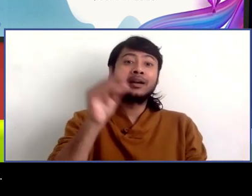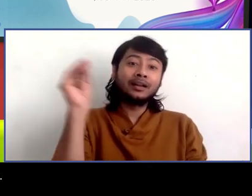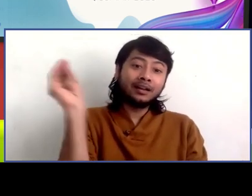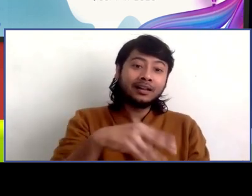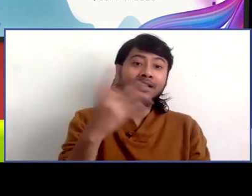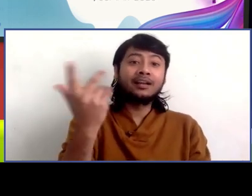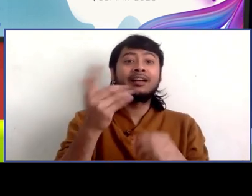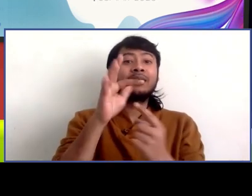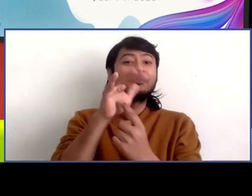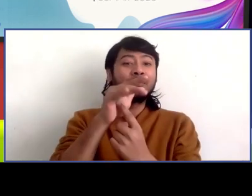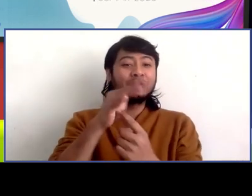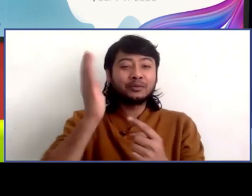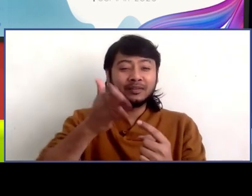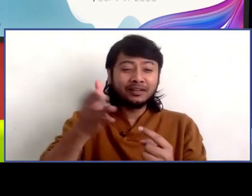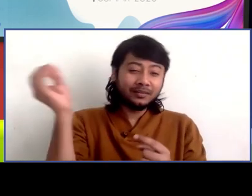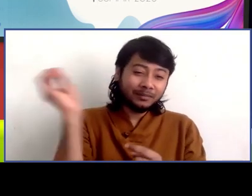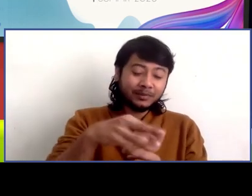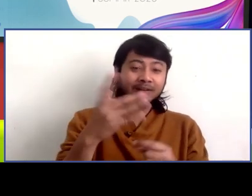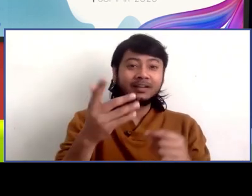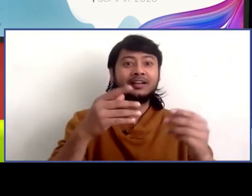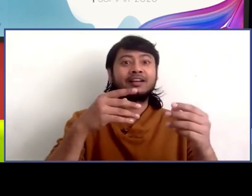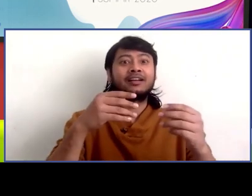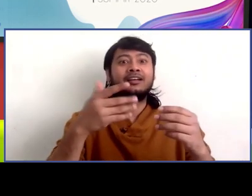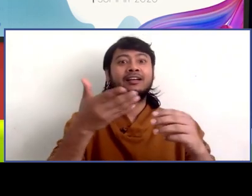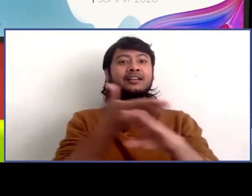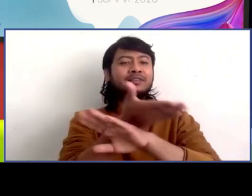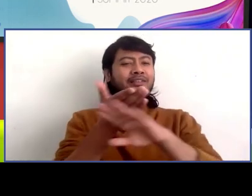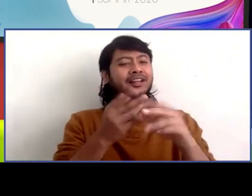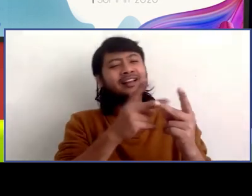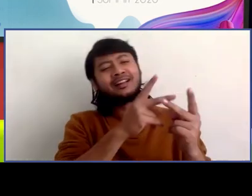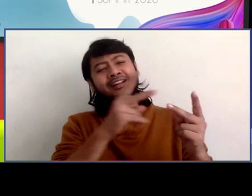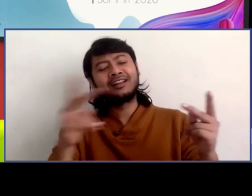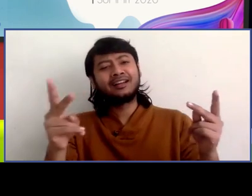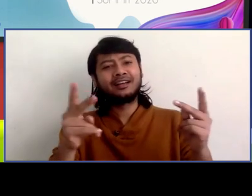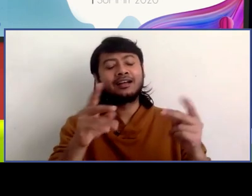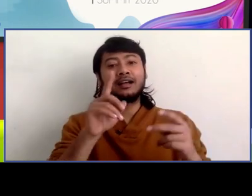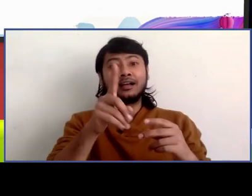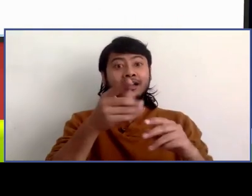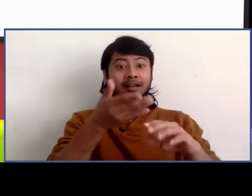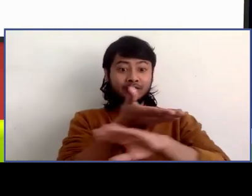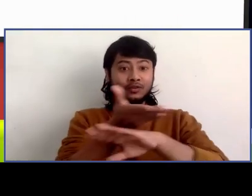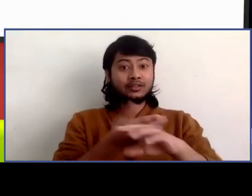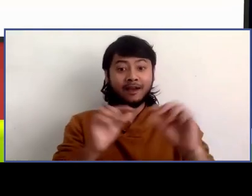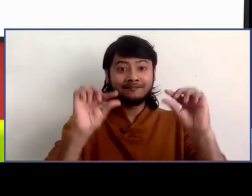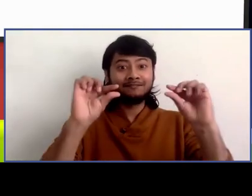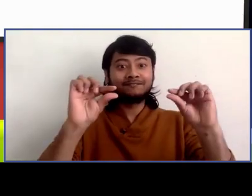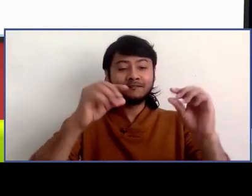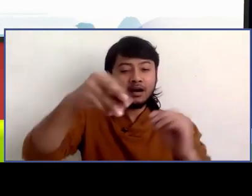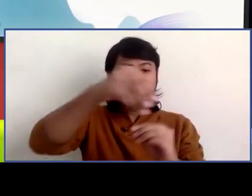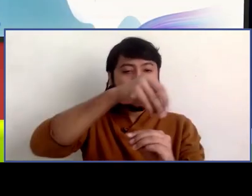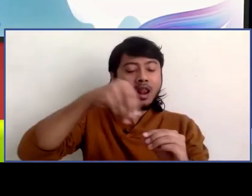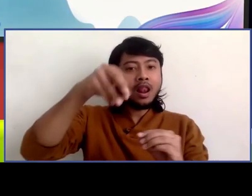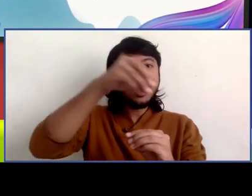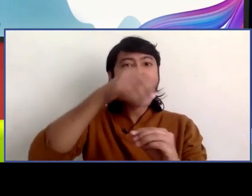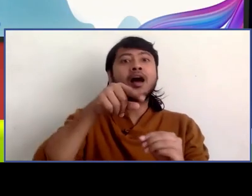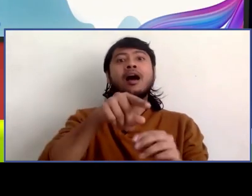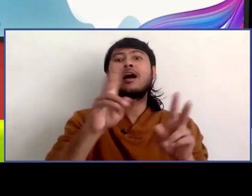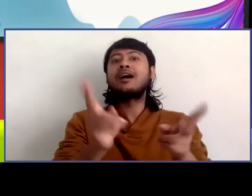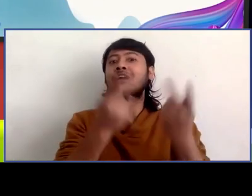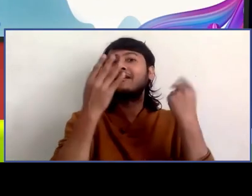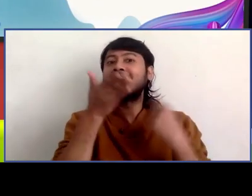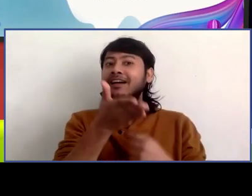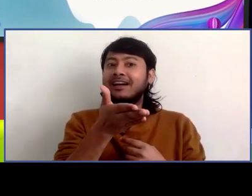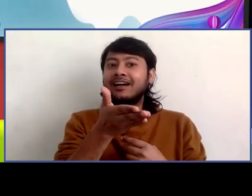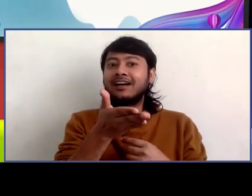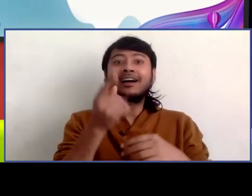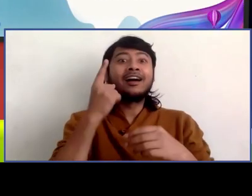dosa, crispy dosa, and you make it a little thicker, it also becomes the utapam. Put onion, onion